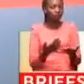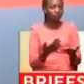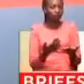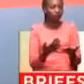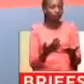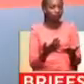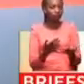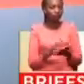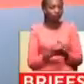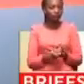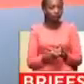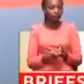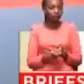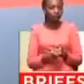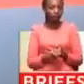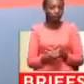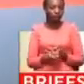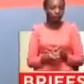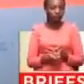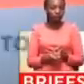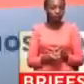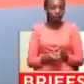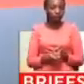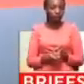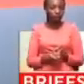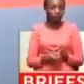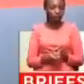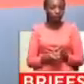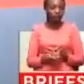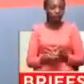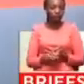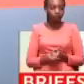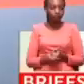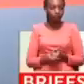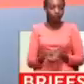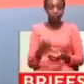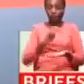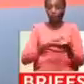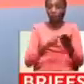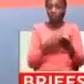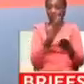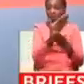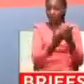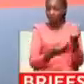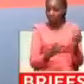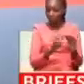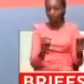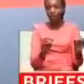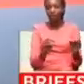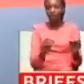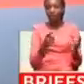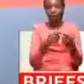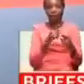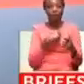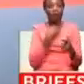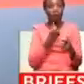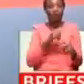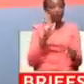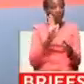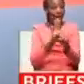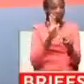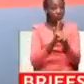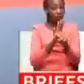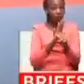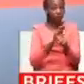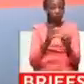it looked like a door of opportunity. You know, it wasn't so much desperation as it was more like, wow, an opportunity to, you know,